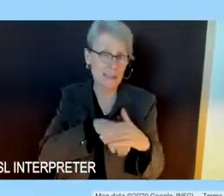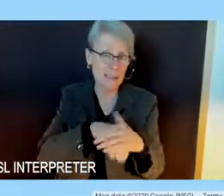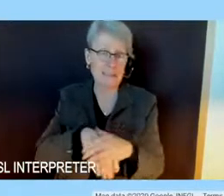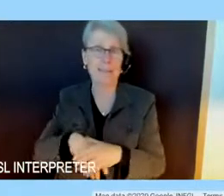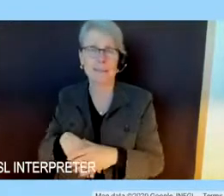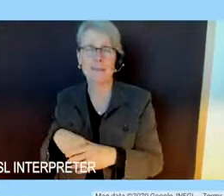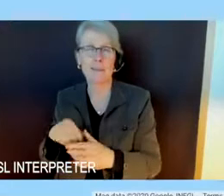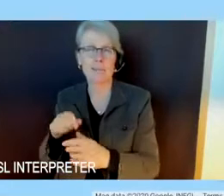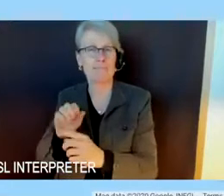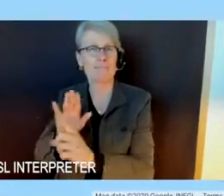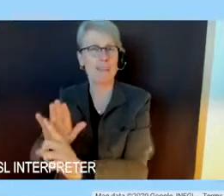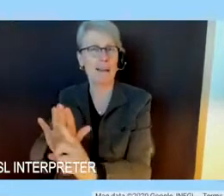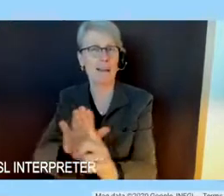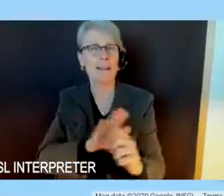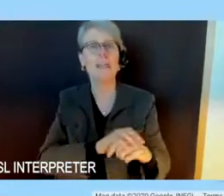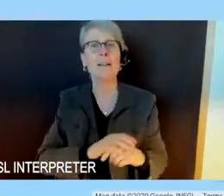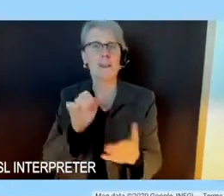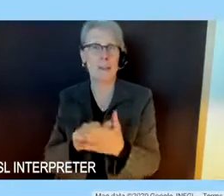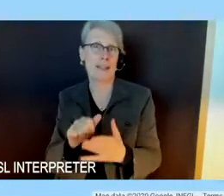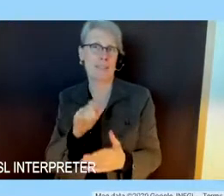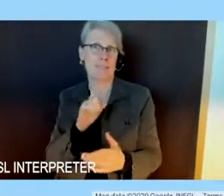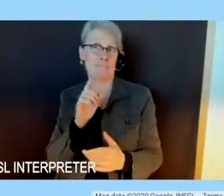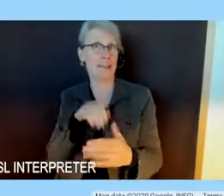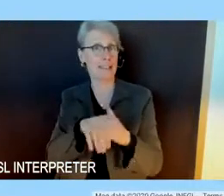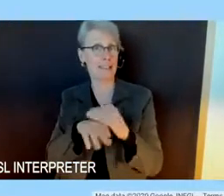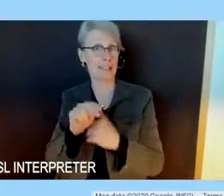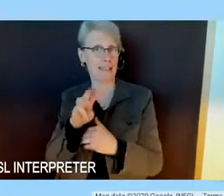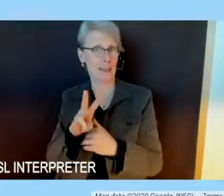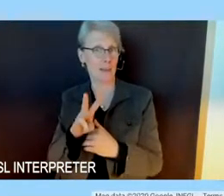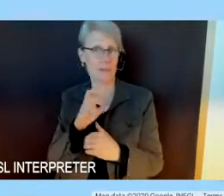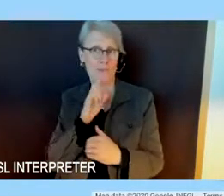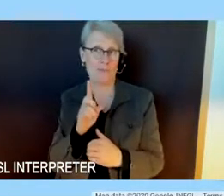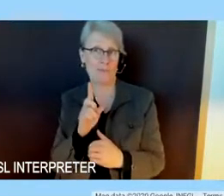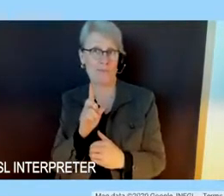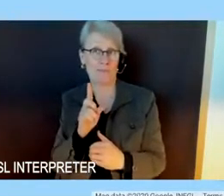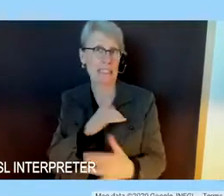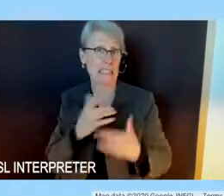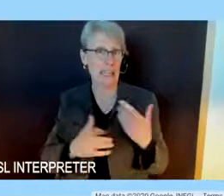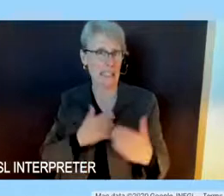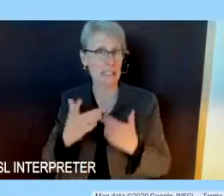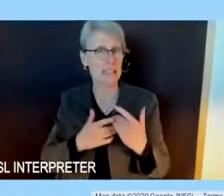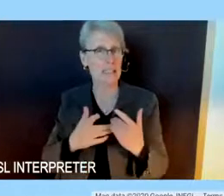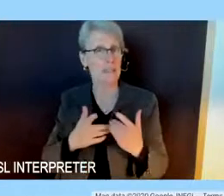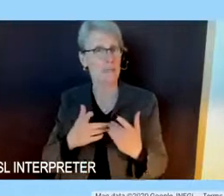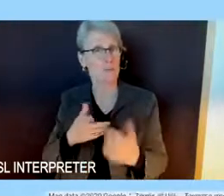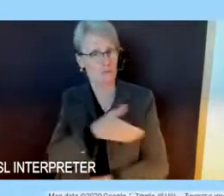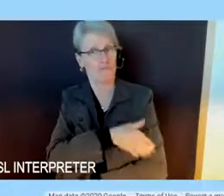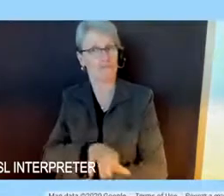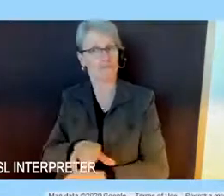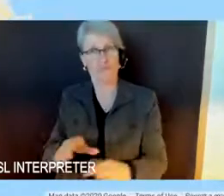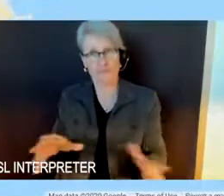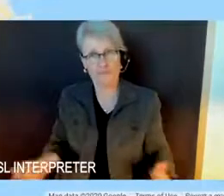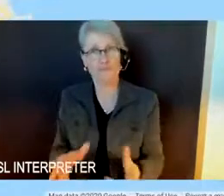And this is where, to me, Access Now is really exciting as a platform to vocalize